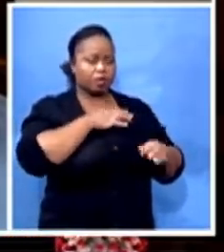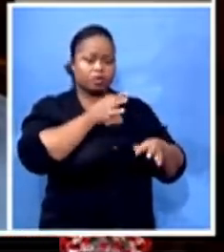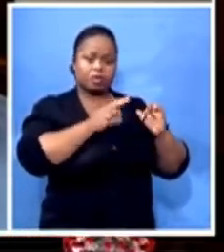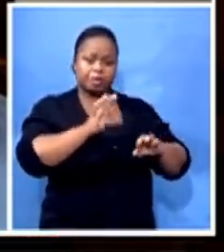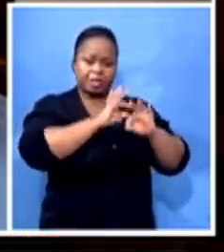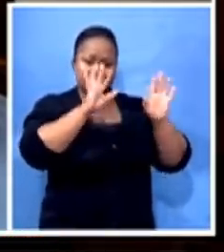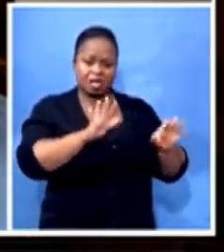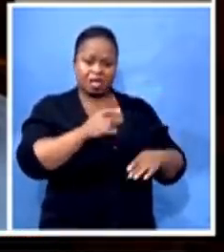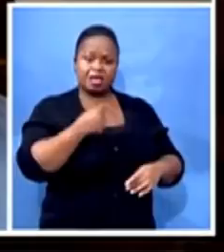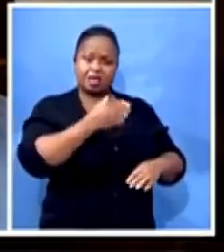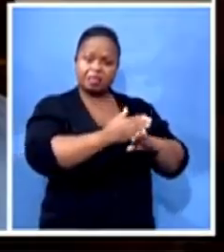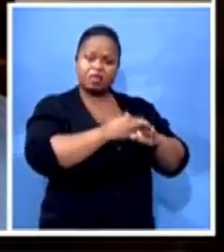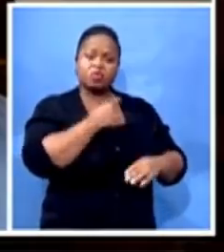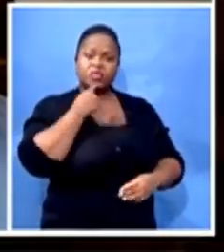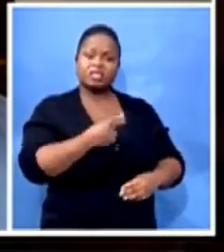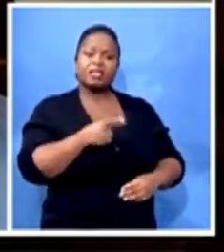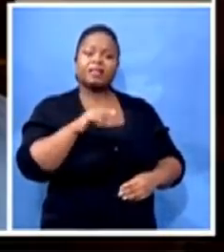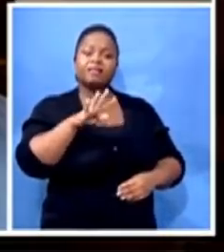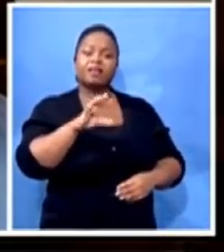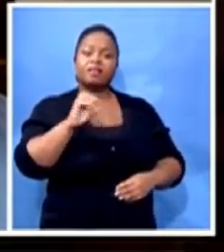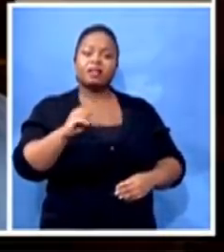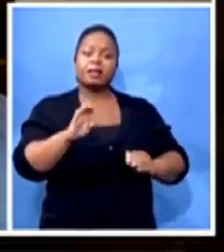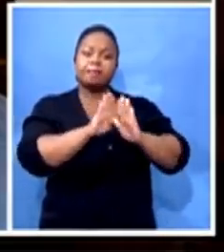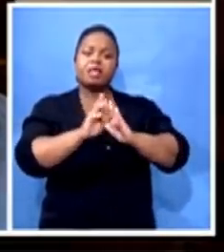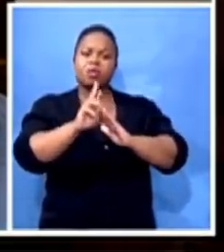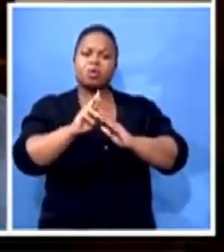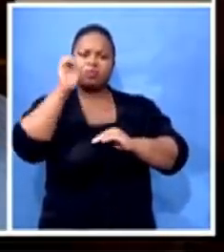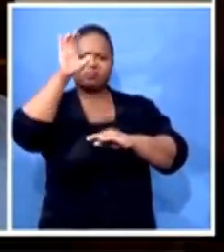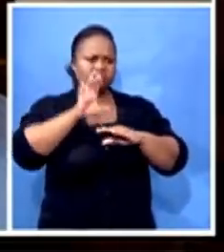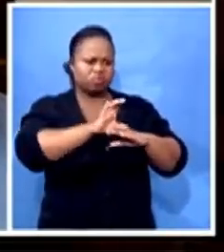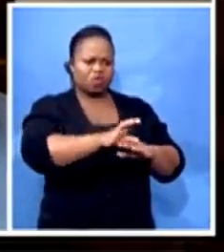500 billion is mostly meant for white business. What do you mean there?